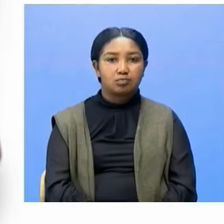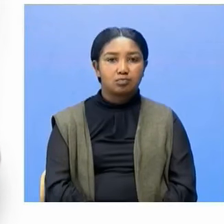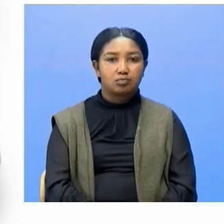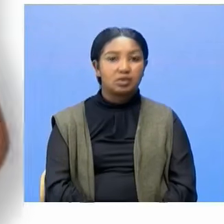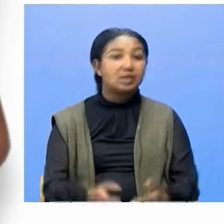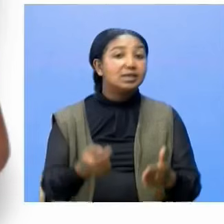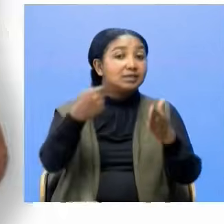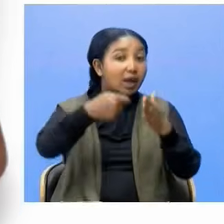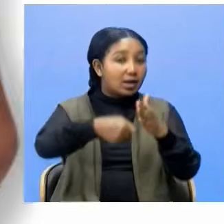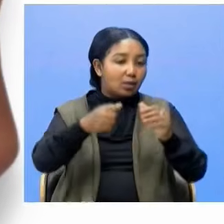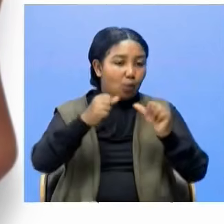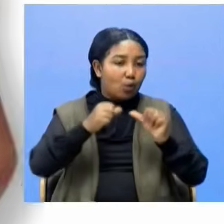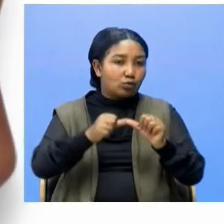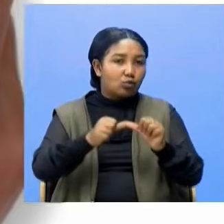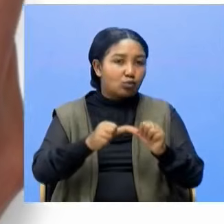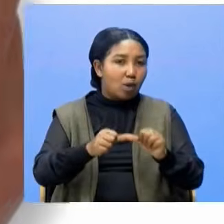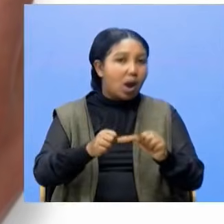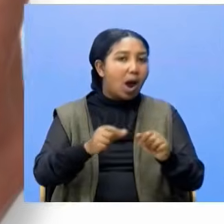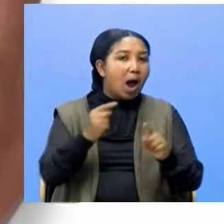continue